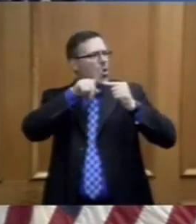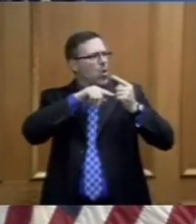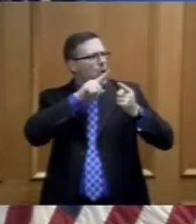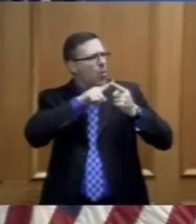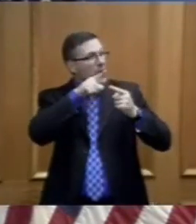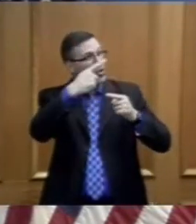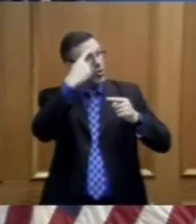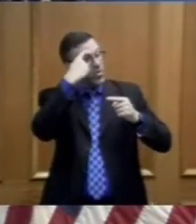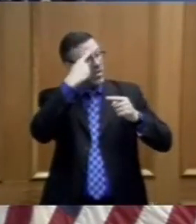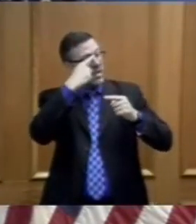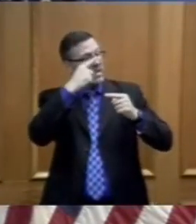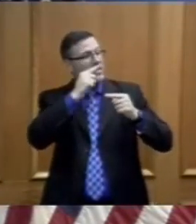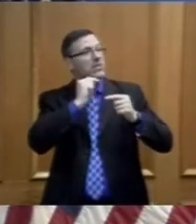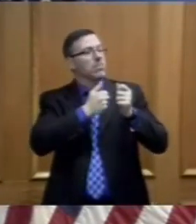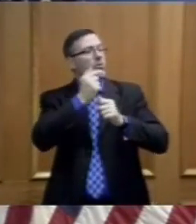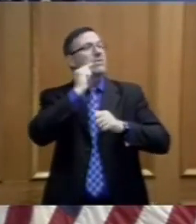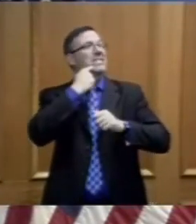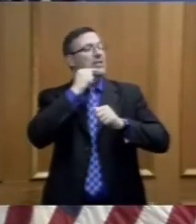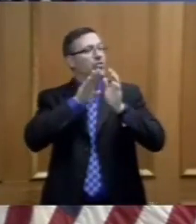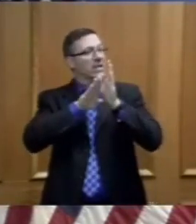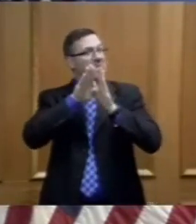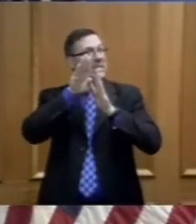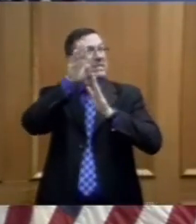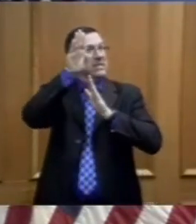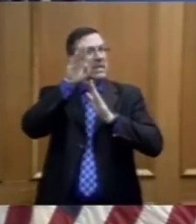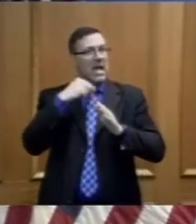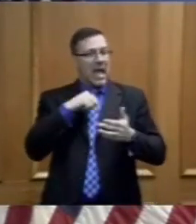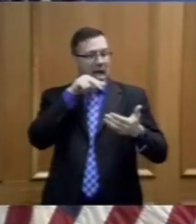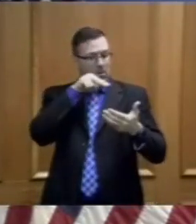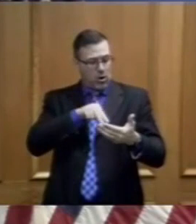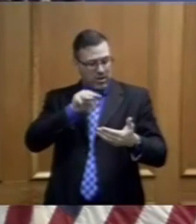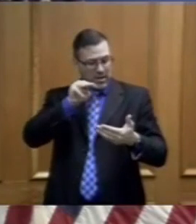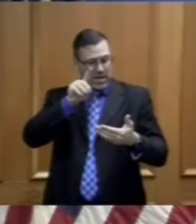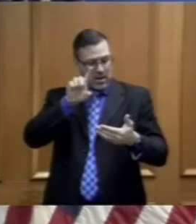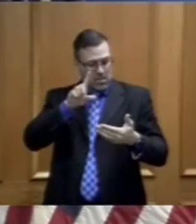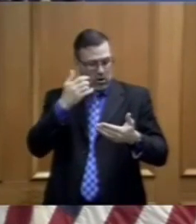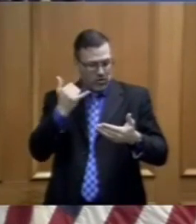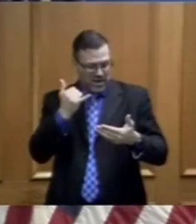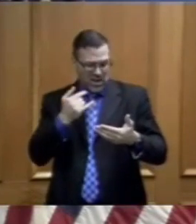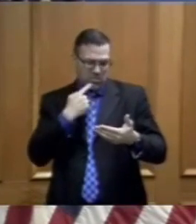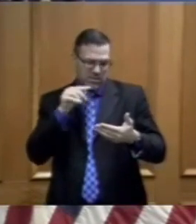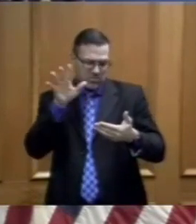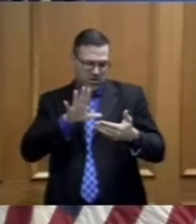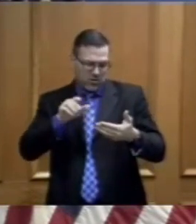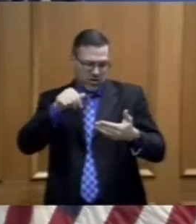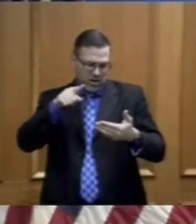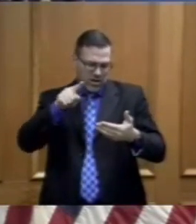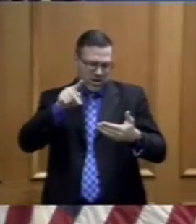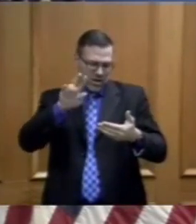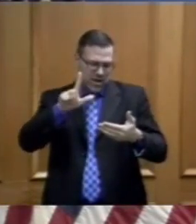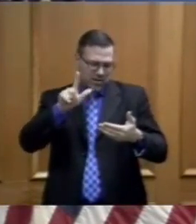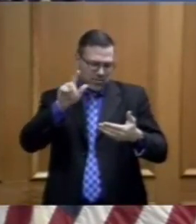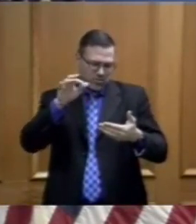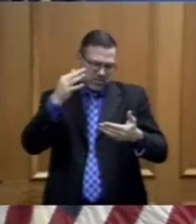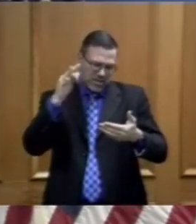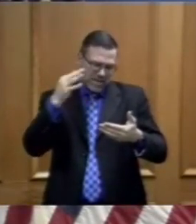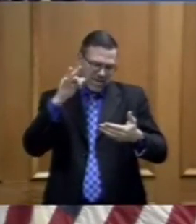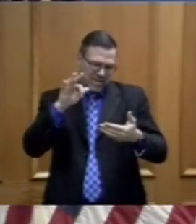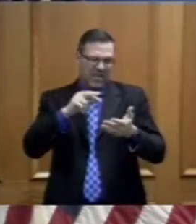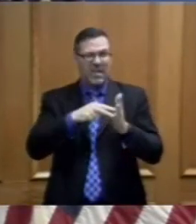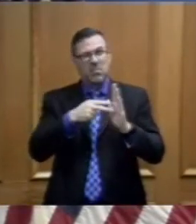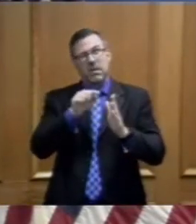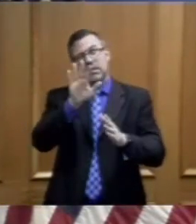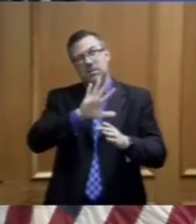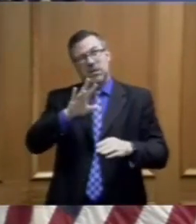for resources being? I'm looking at a model in front of me right now. It suggests it's around April 19th. That would be about 17 days from now. Can you